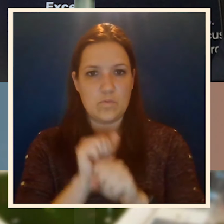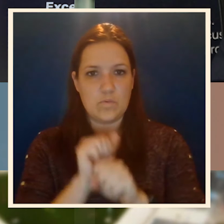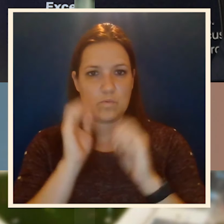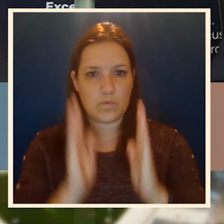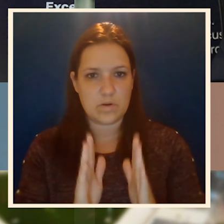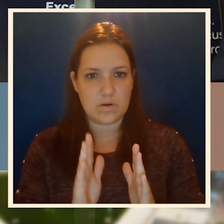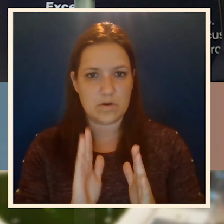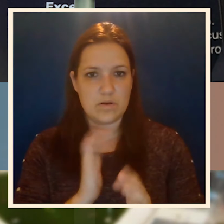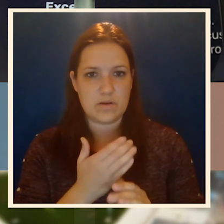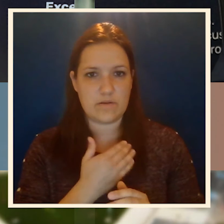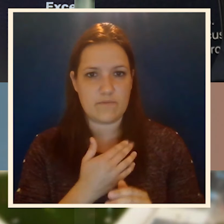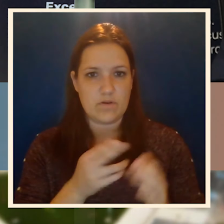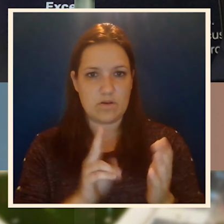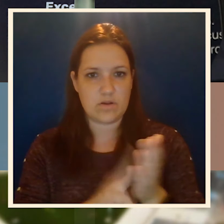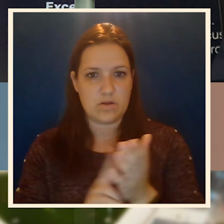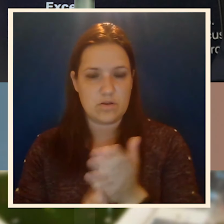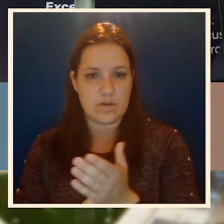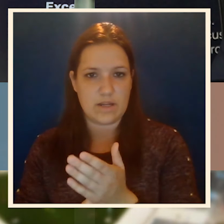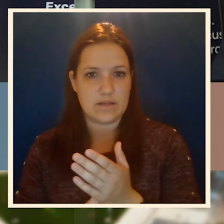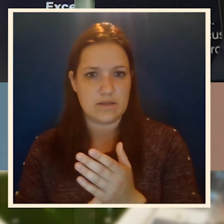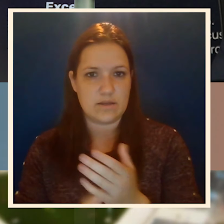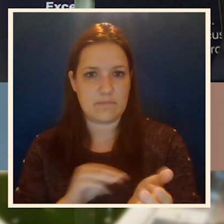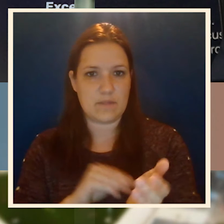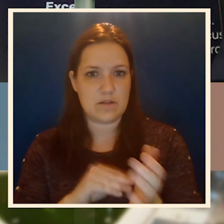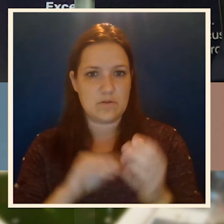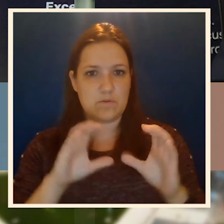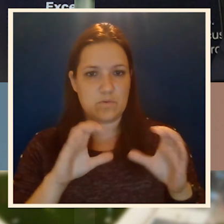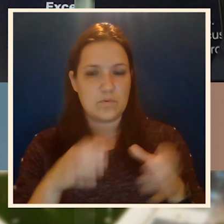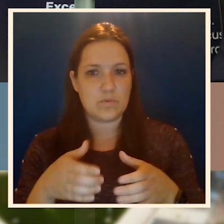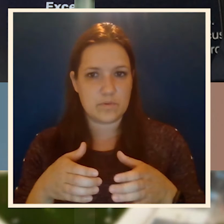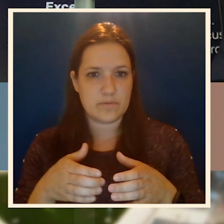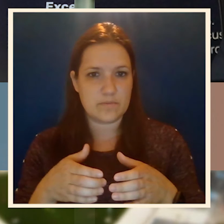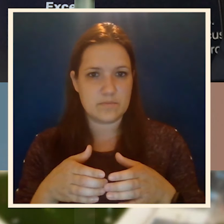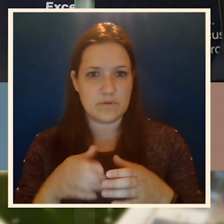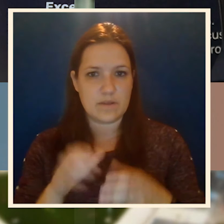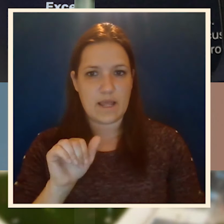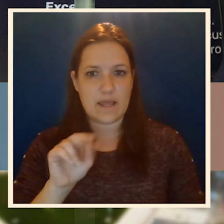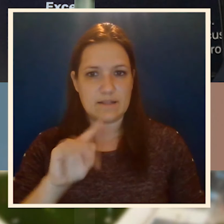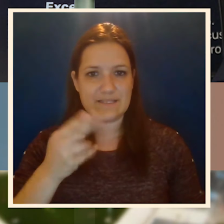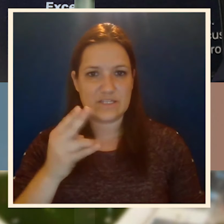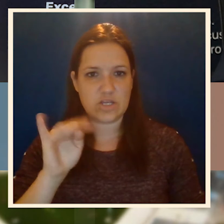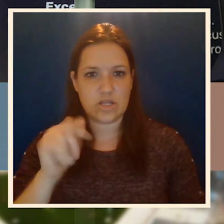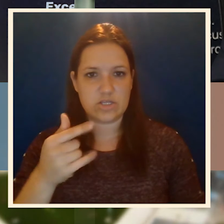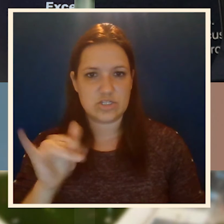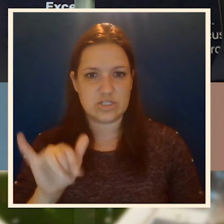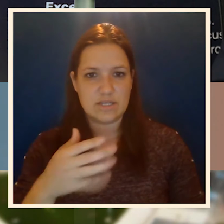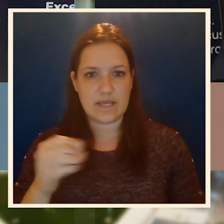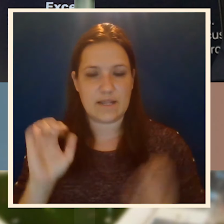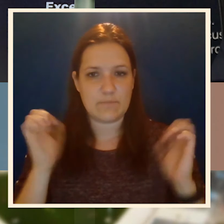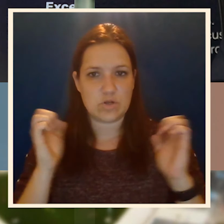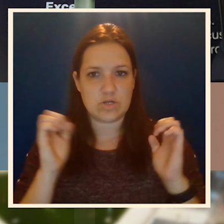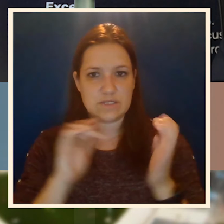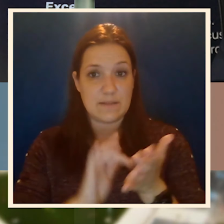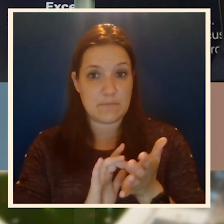employees of our contracted medical groups, anesthesiology and emergency